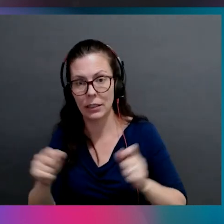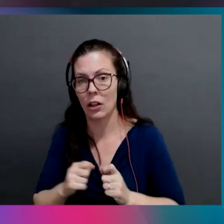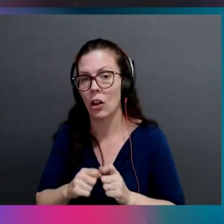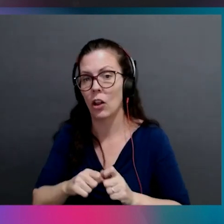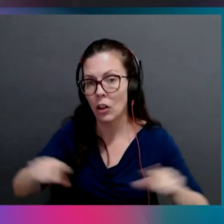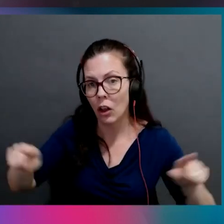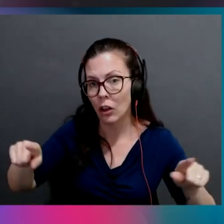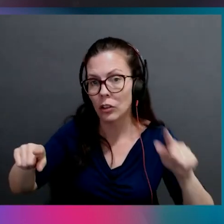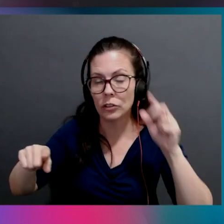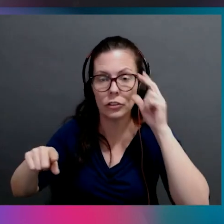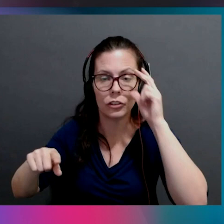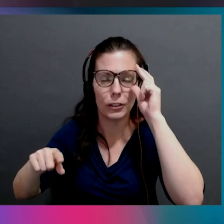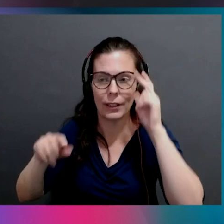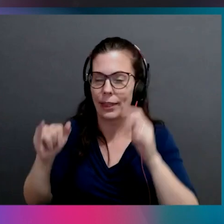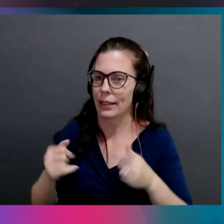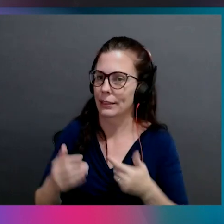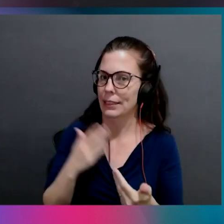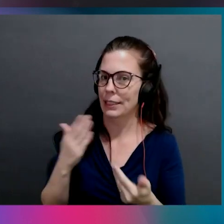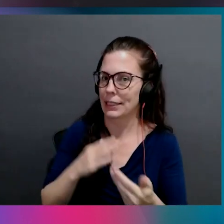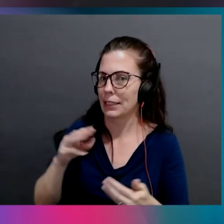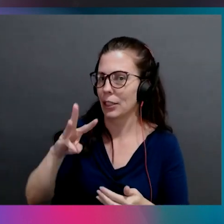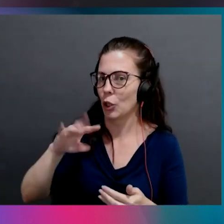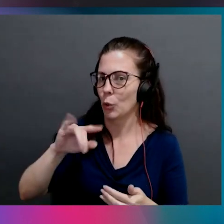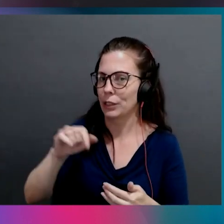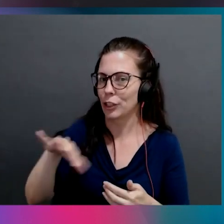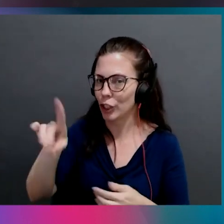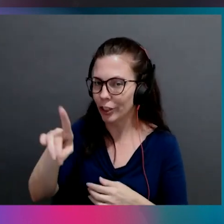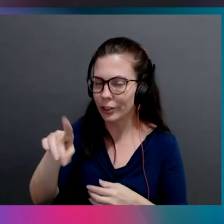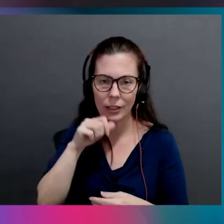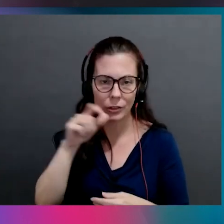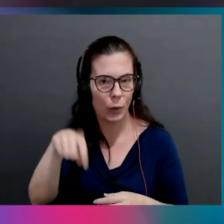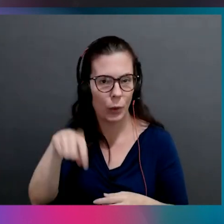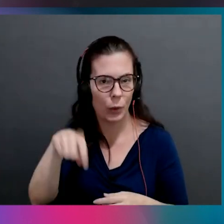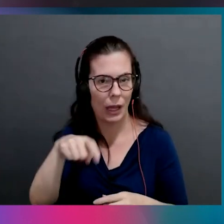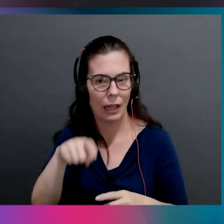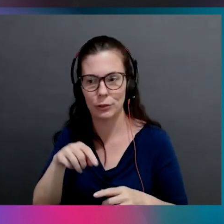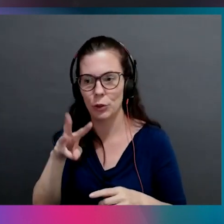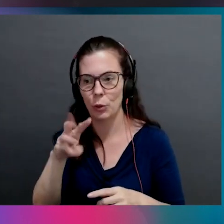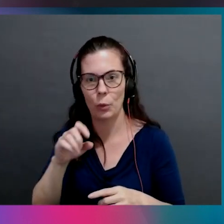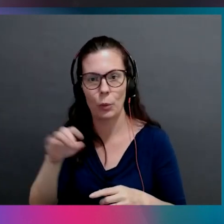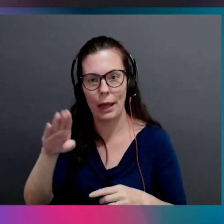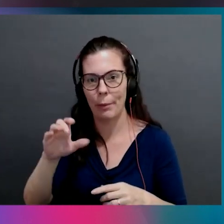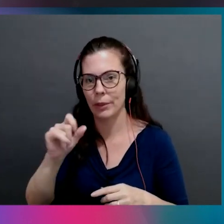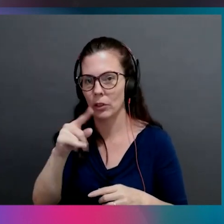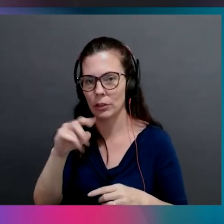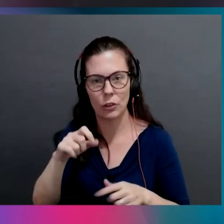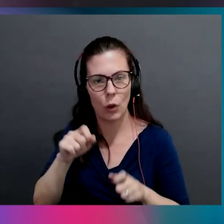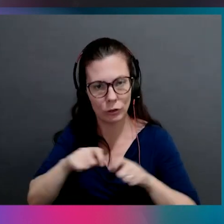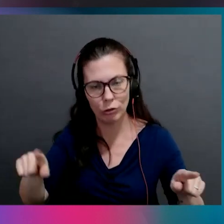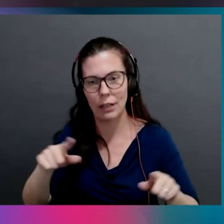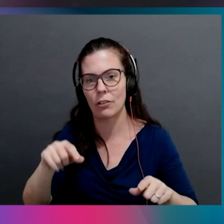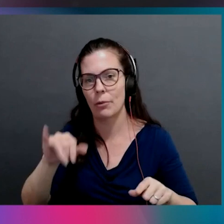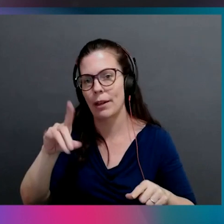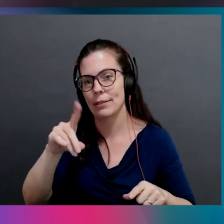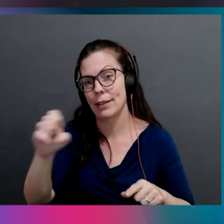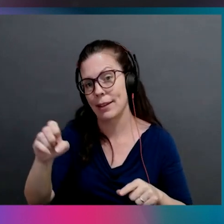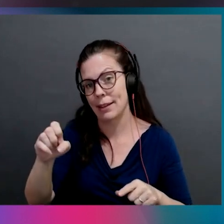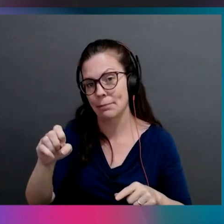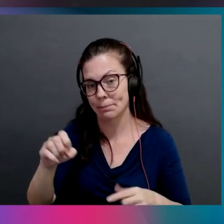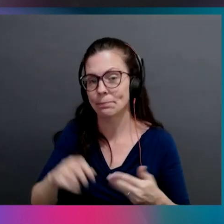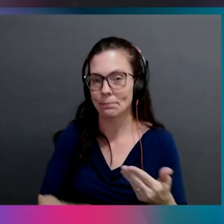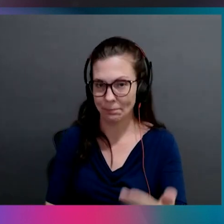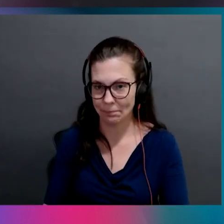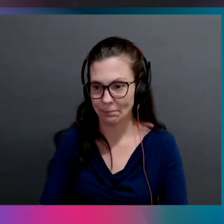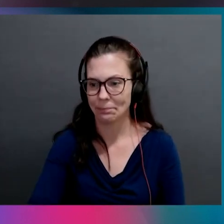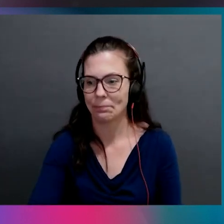by a nice, convenient wizard. Again, I don't need to go into the web console. I can launch directly from my IDE. Okay. And one really nice touch, I'm not going to do it today because